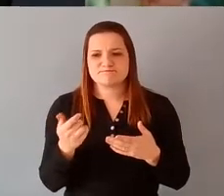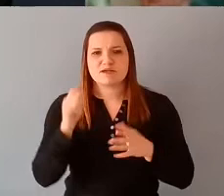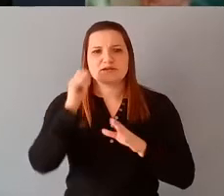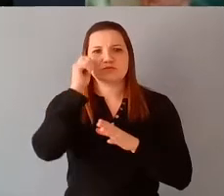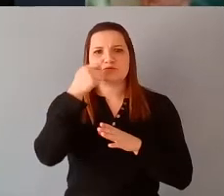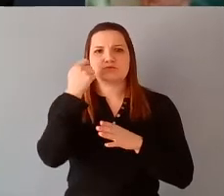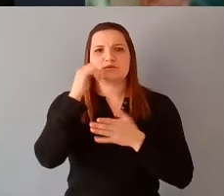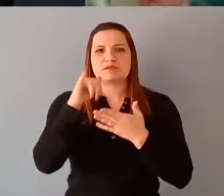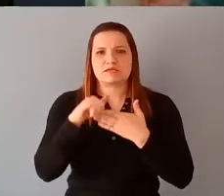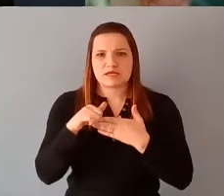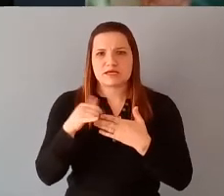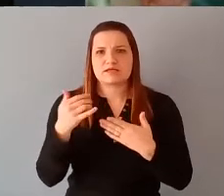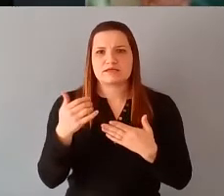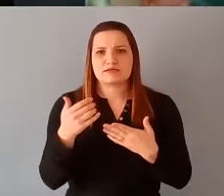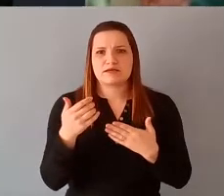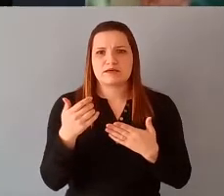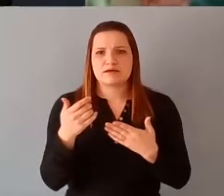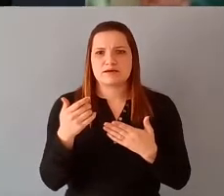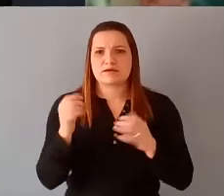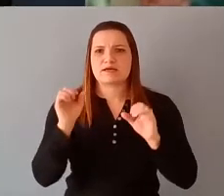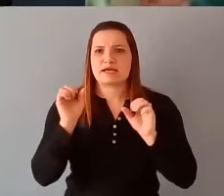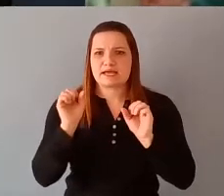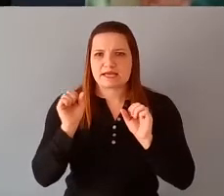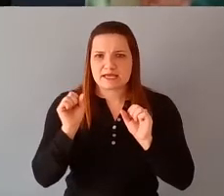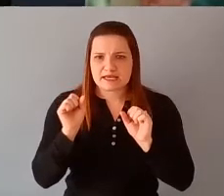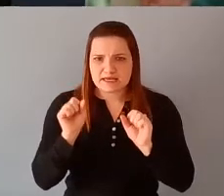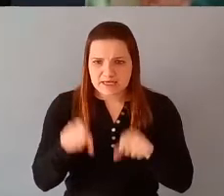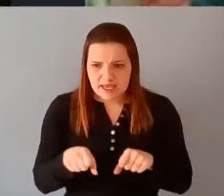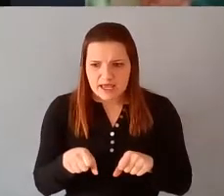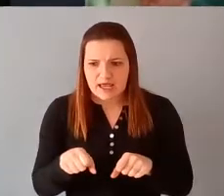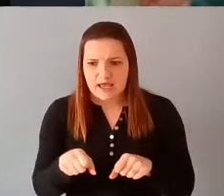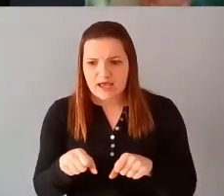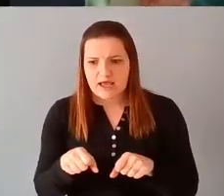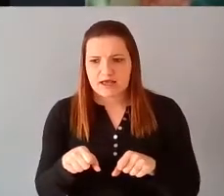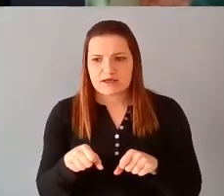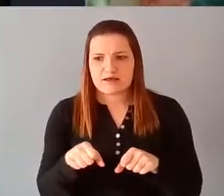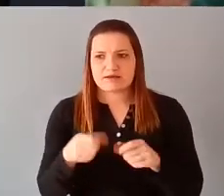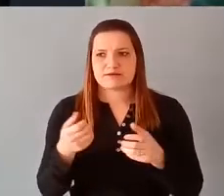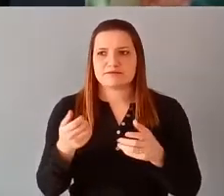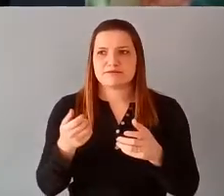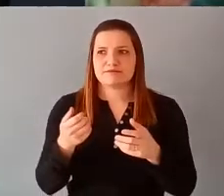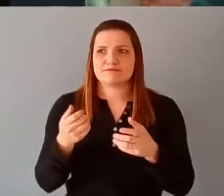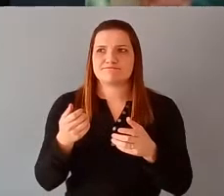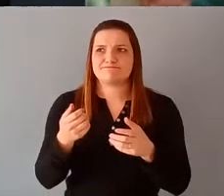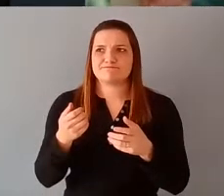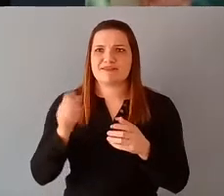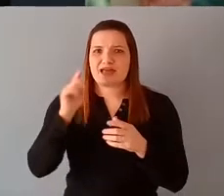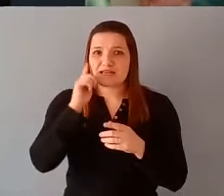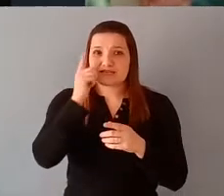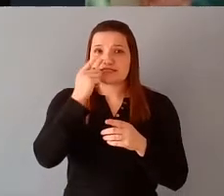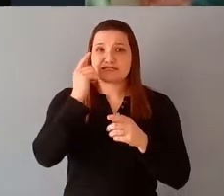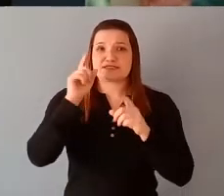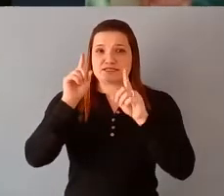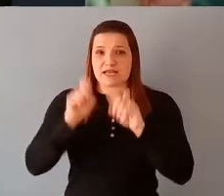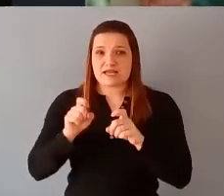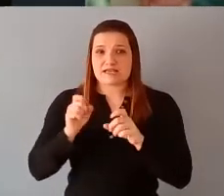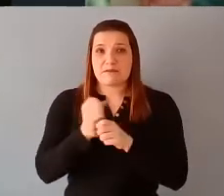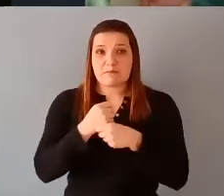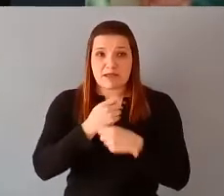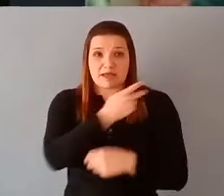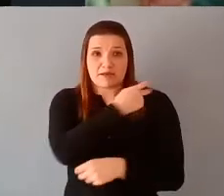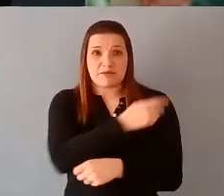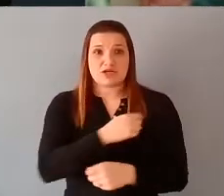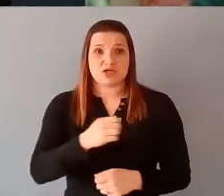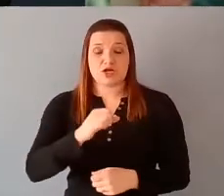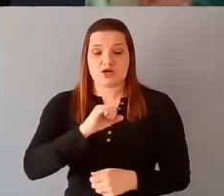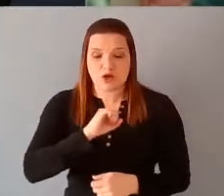procedure that it can cause a patient to cough or expel molecules or